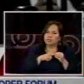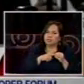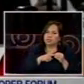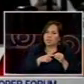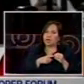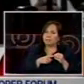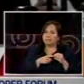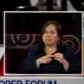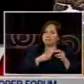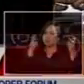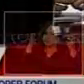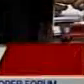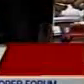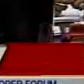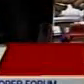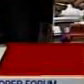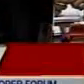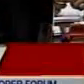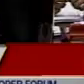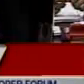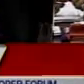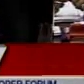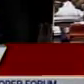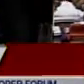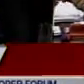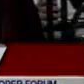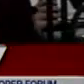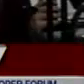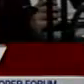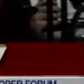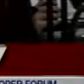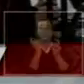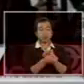naman. Ibig kong sabihin hindi natin binaliktad.